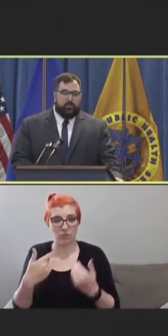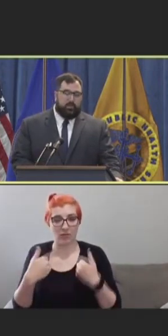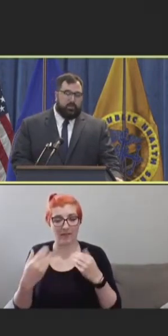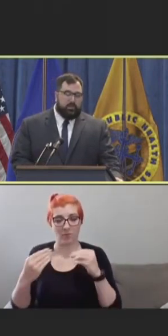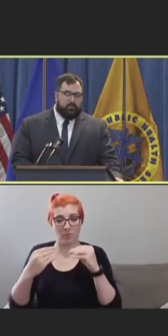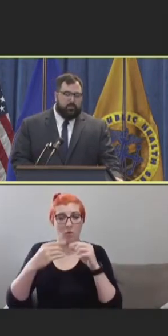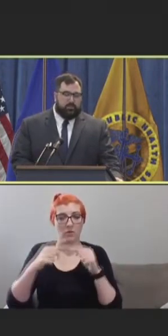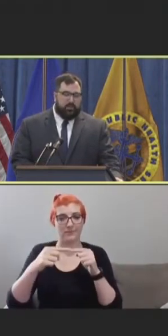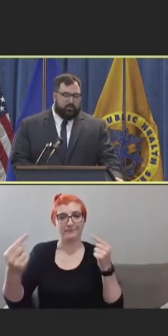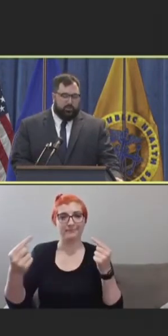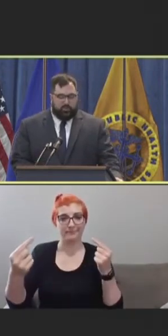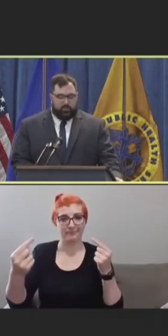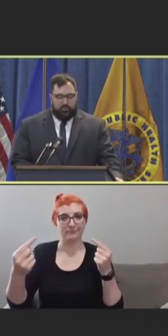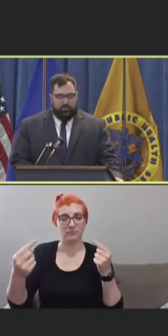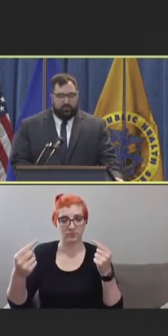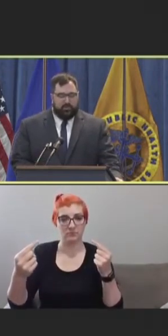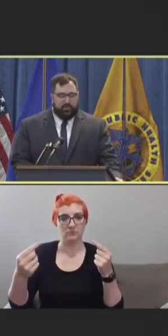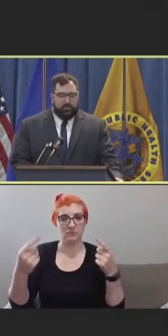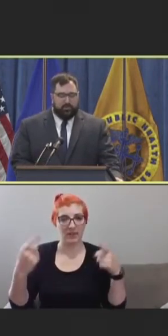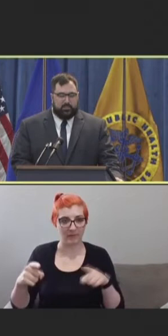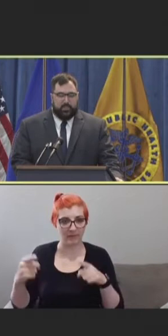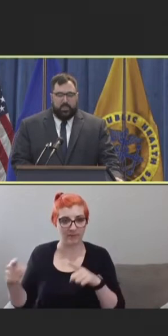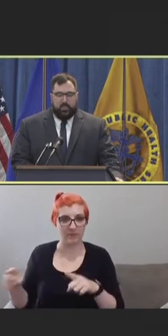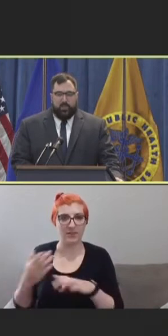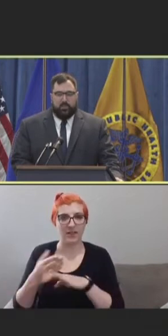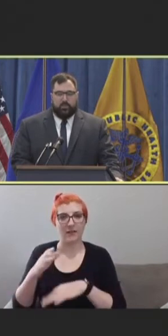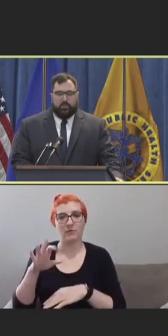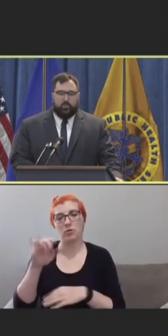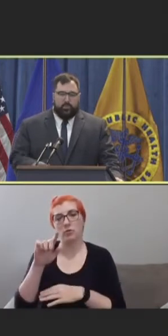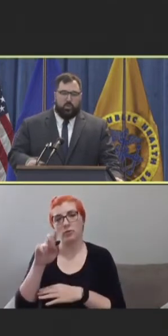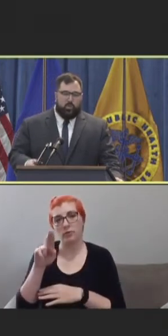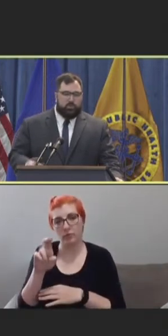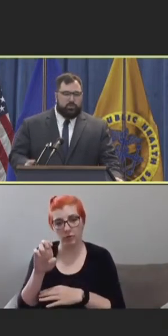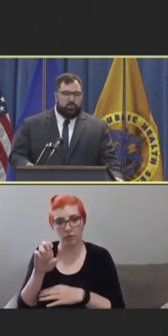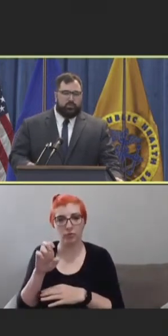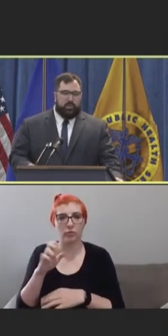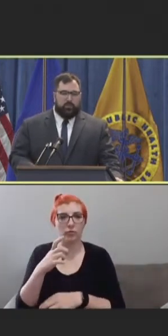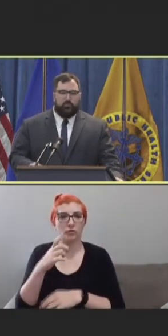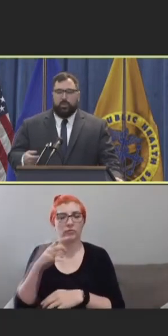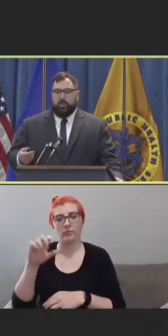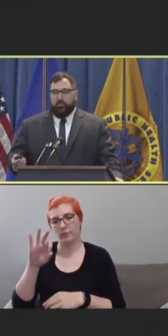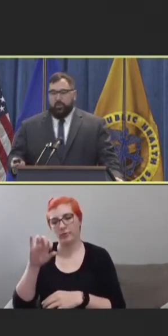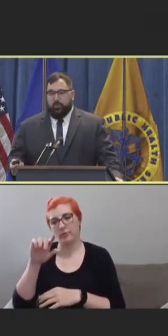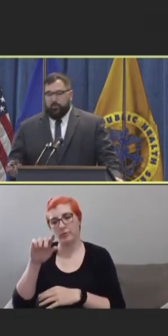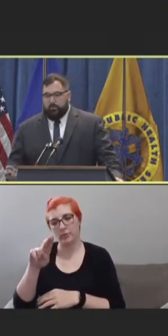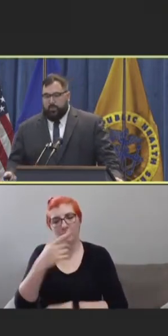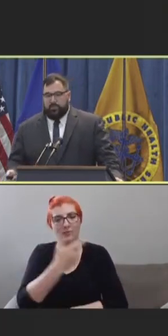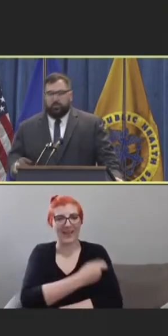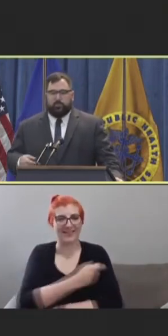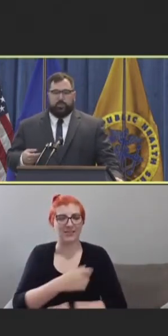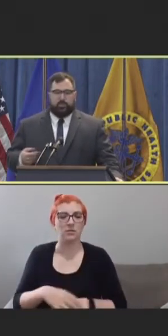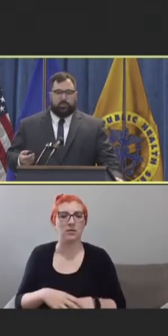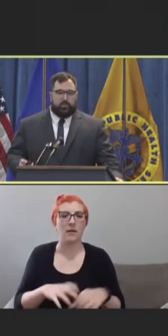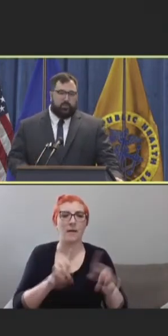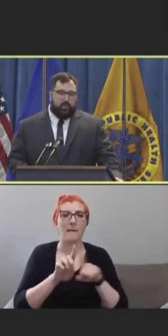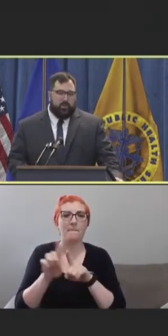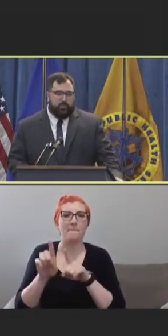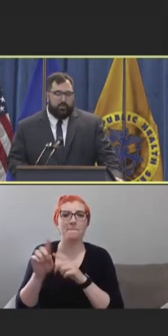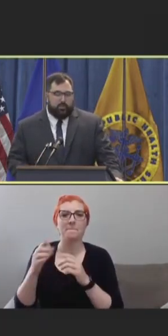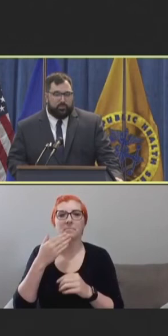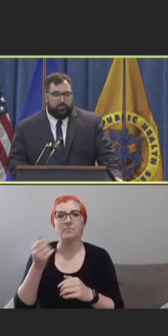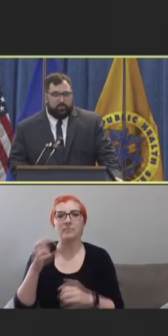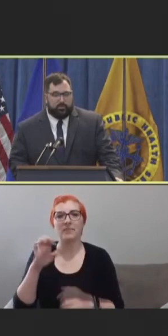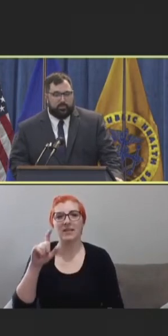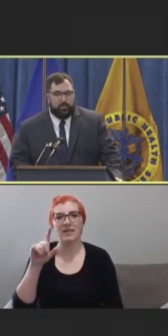following influenza virus and other respiratory virus vaccines, but women also tend to have greater B-cell responses, greater